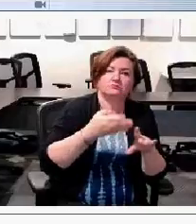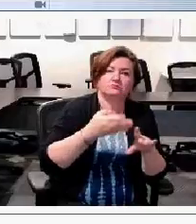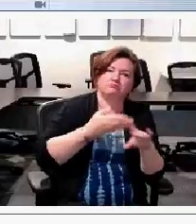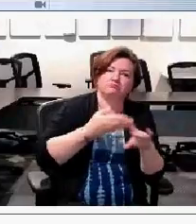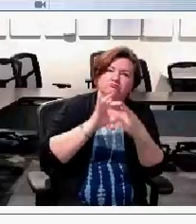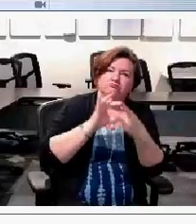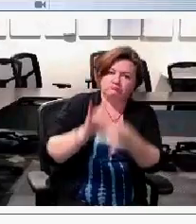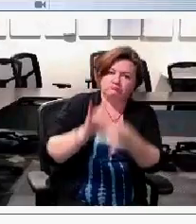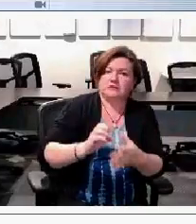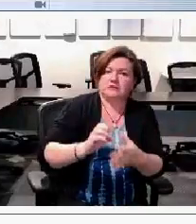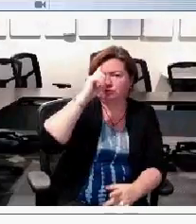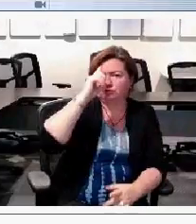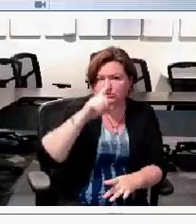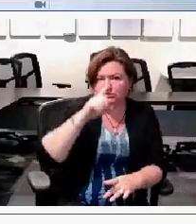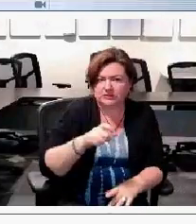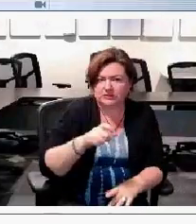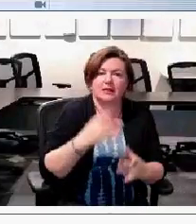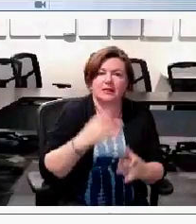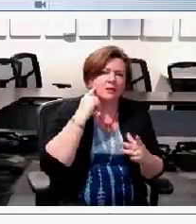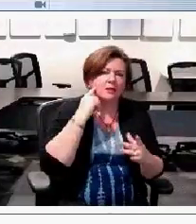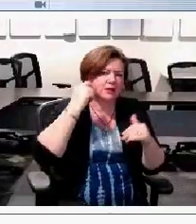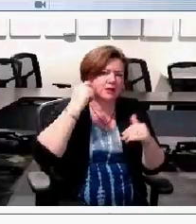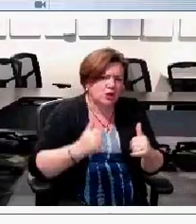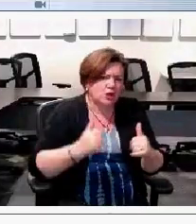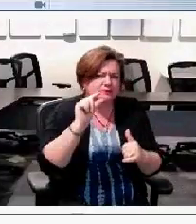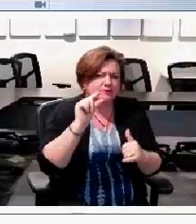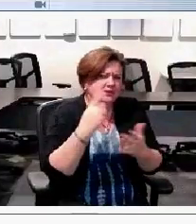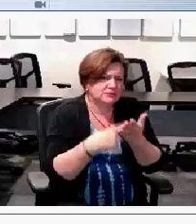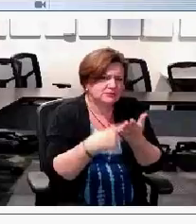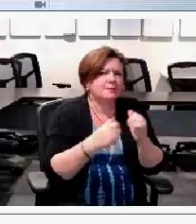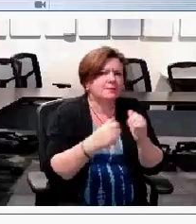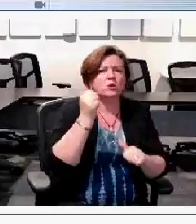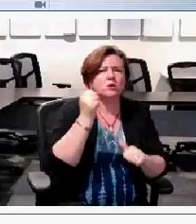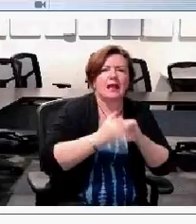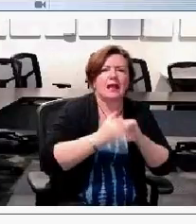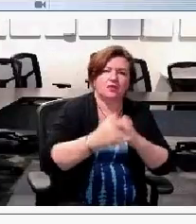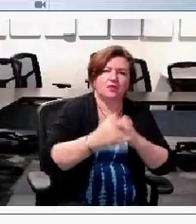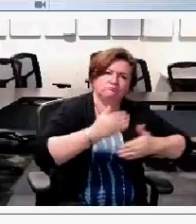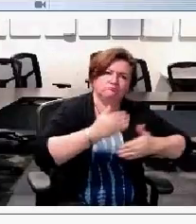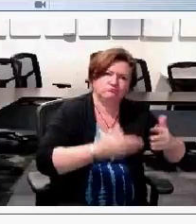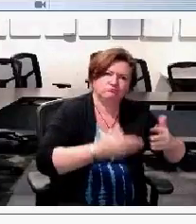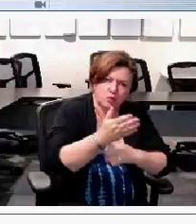needs. A bit about hearing loss, I believe, but maybe about their academic